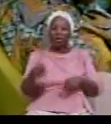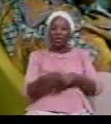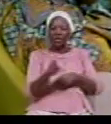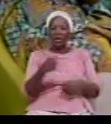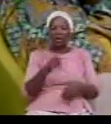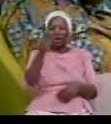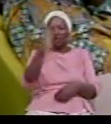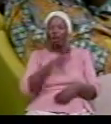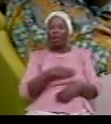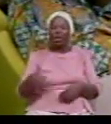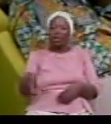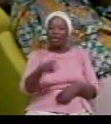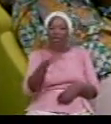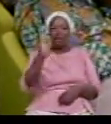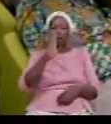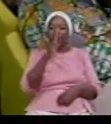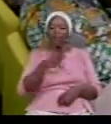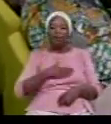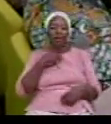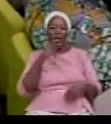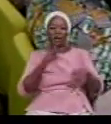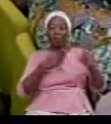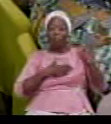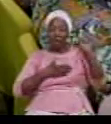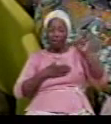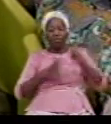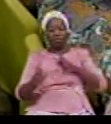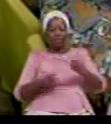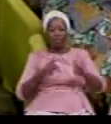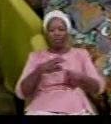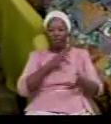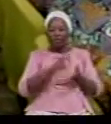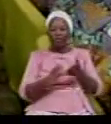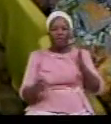shall be my people. And then in verse 17,